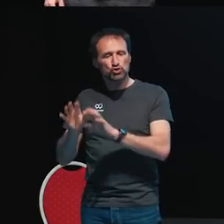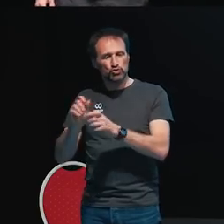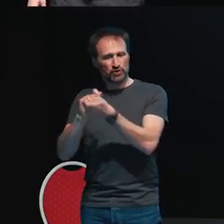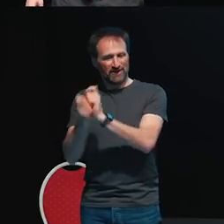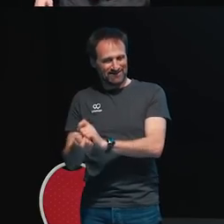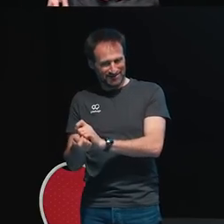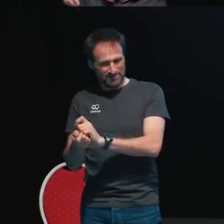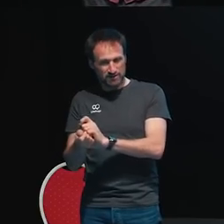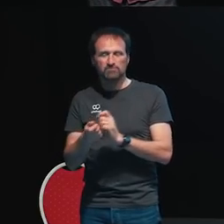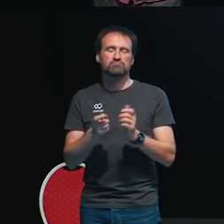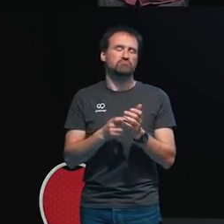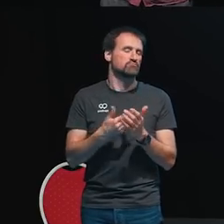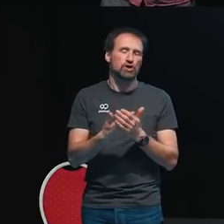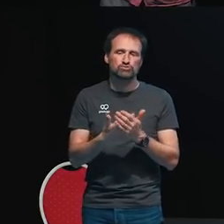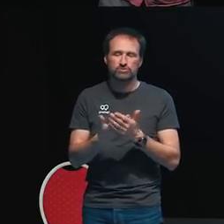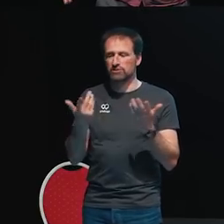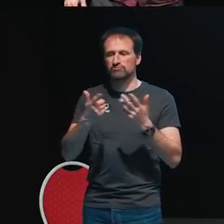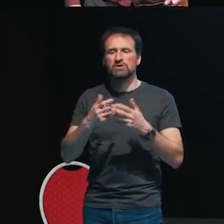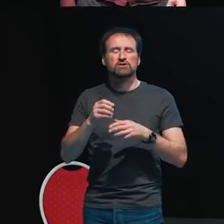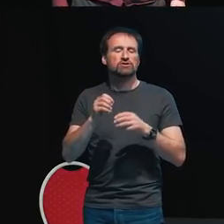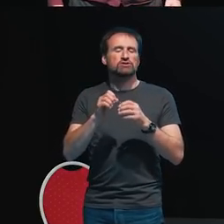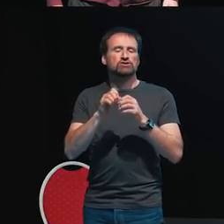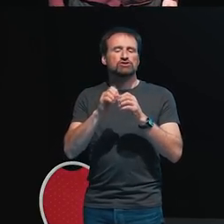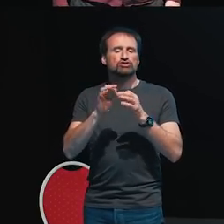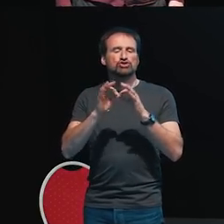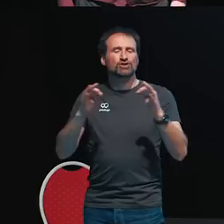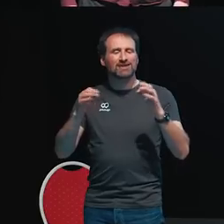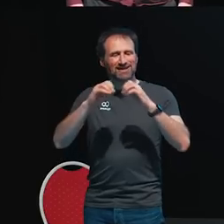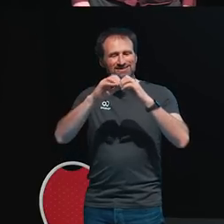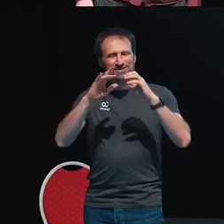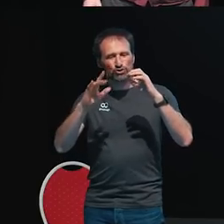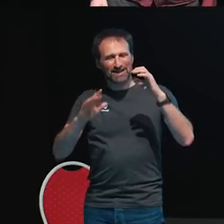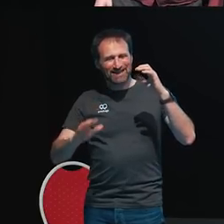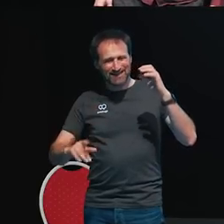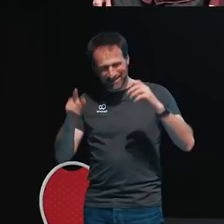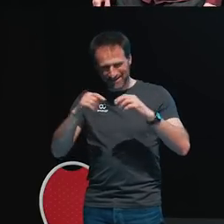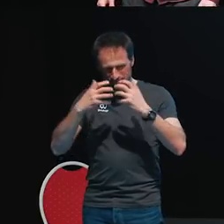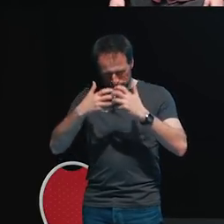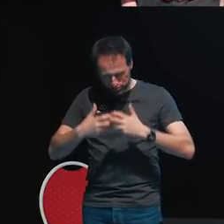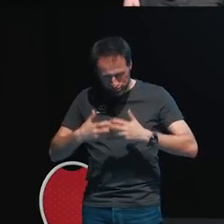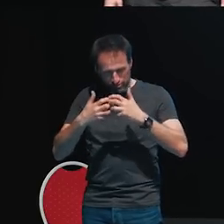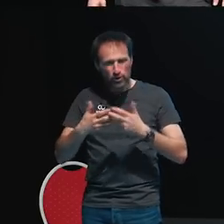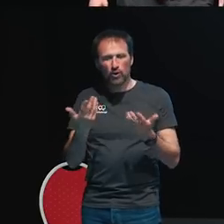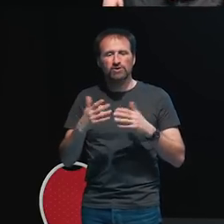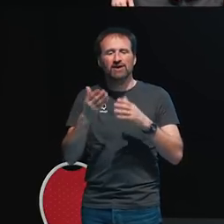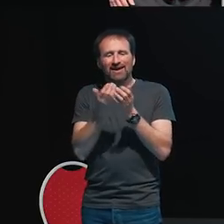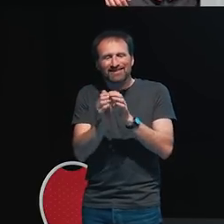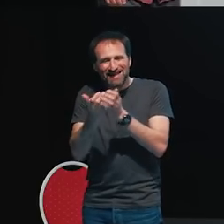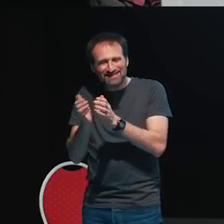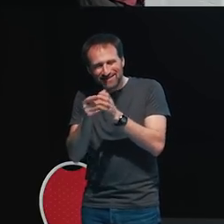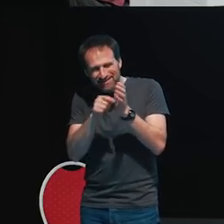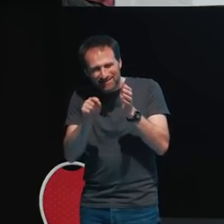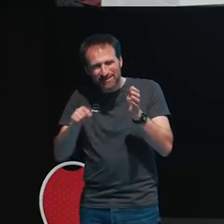you're processing syntax trees, or if you're working with nested JSON data, then this is really